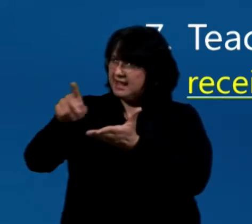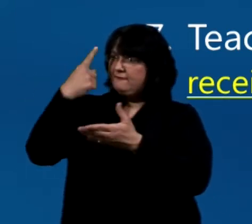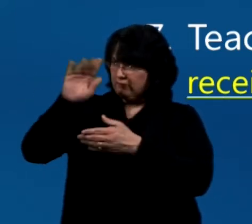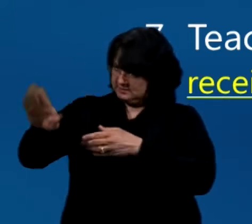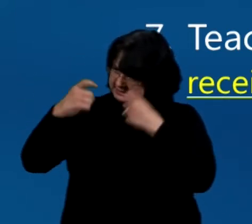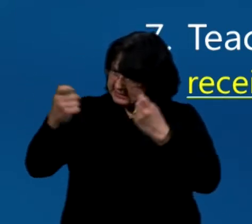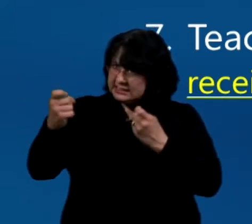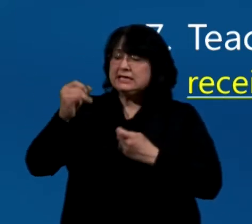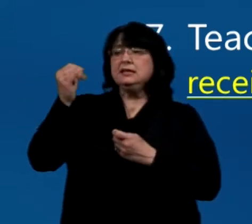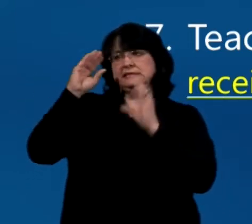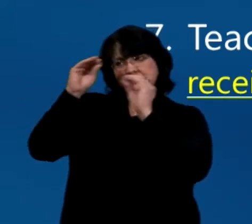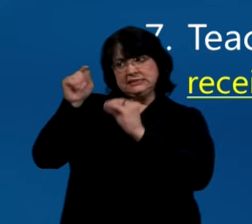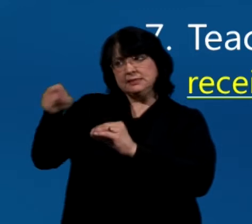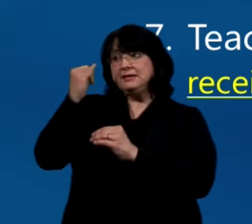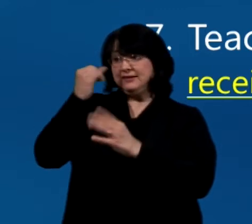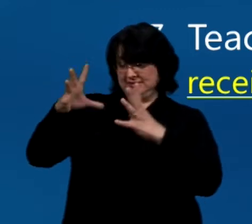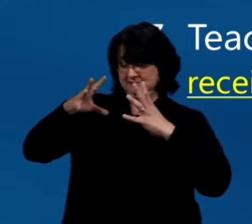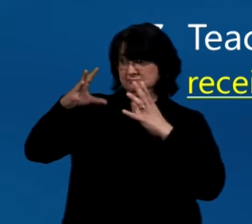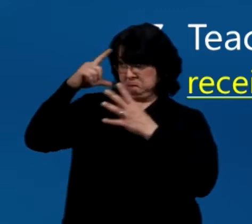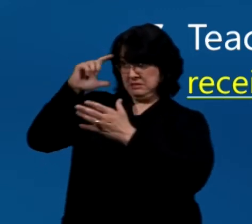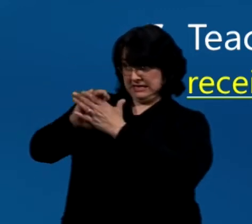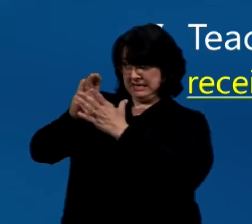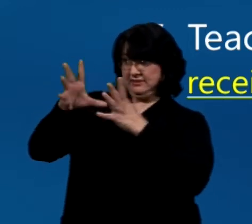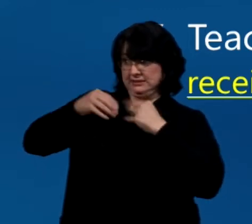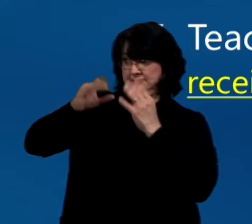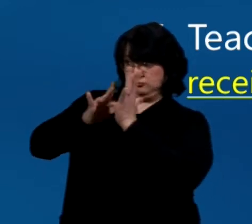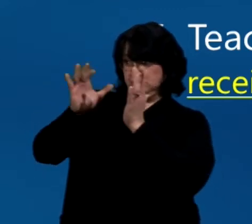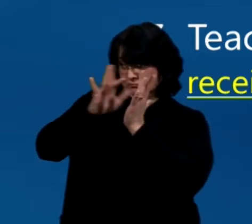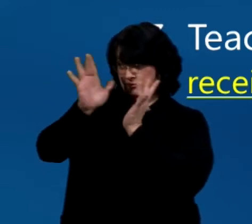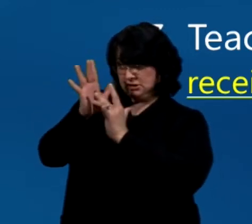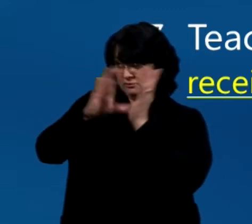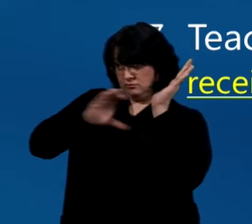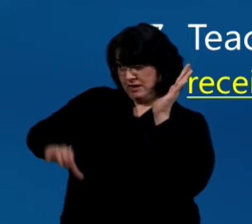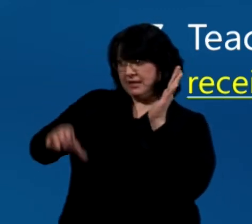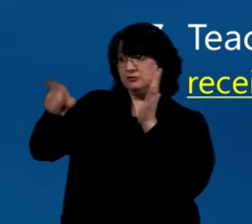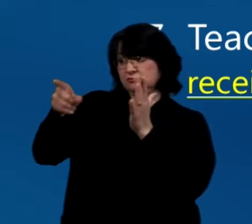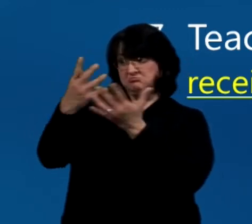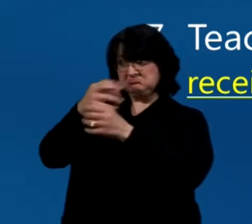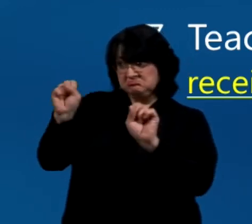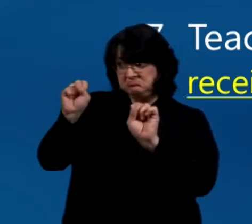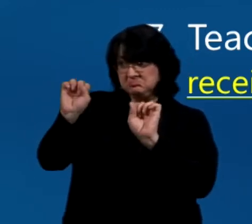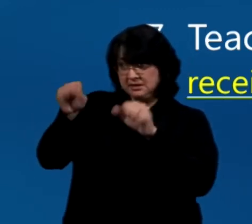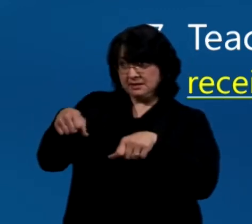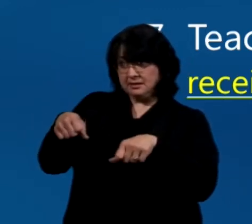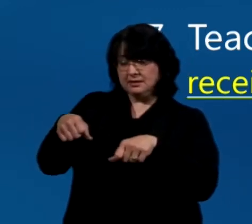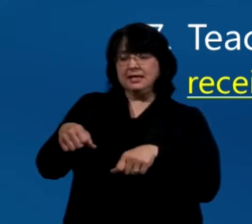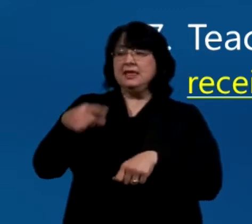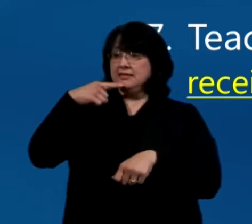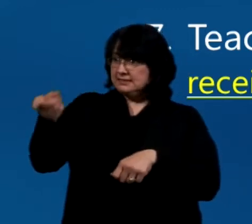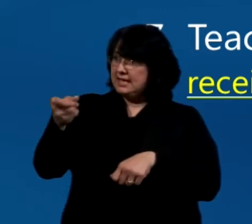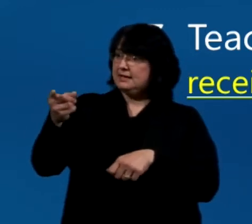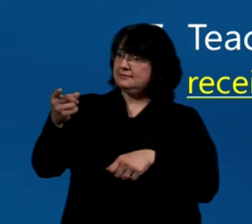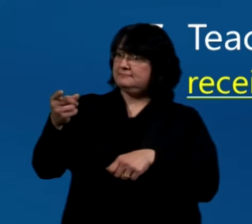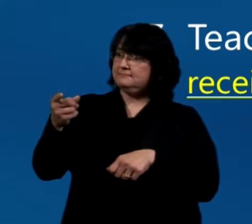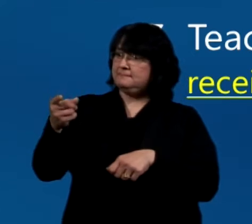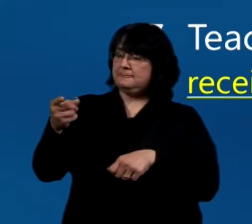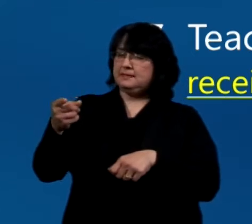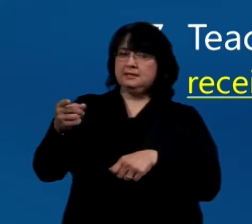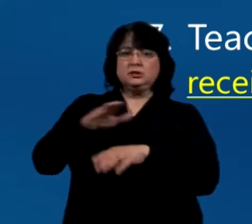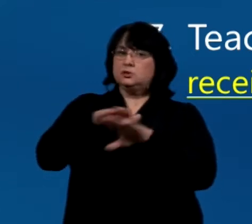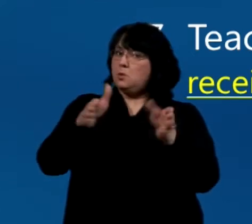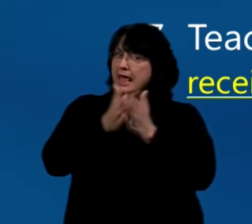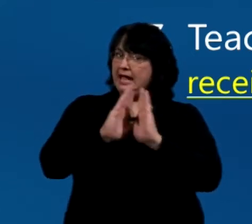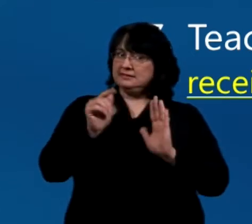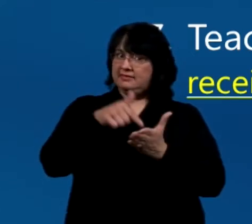taught him that if he'll believe and receive Christ, God will save him. And then we say something like this. Death knell questions. Don't ever ask